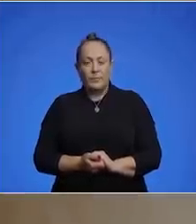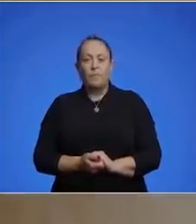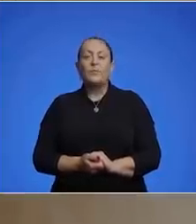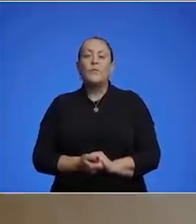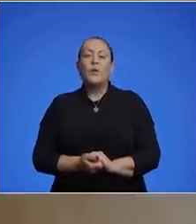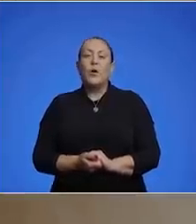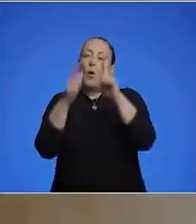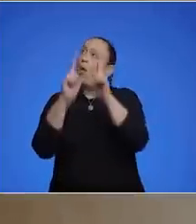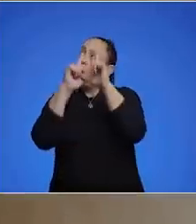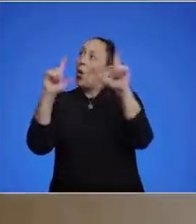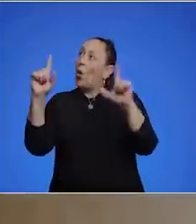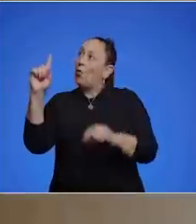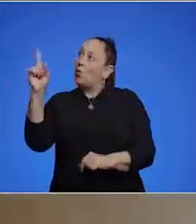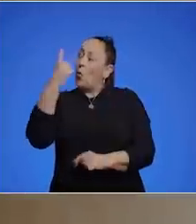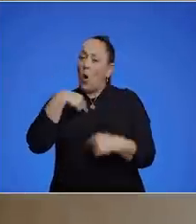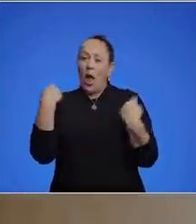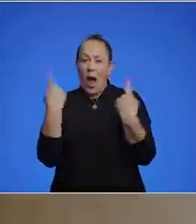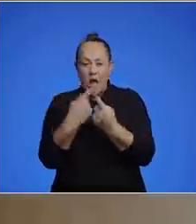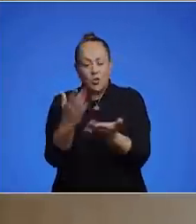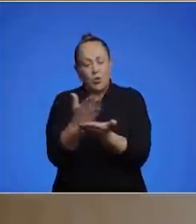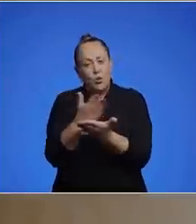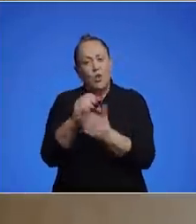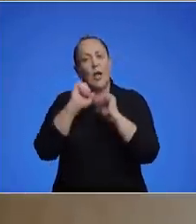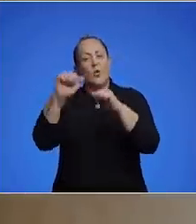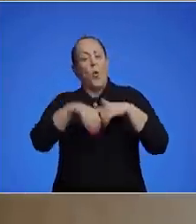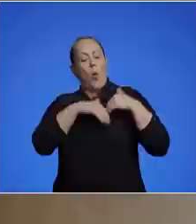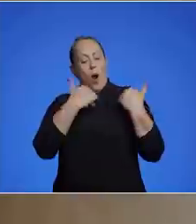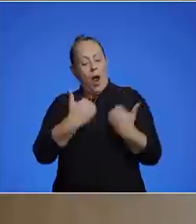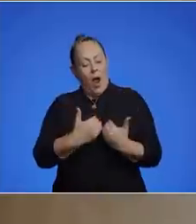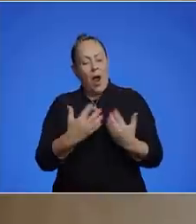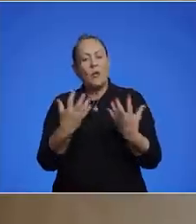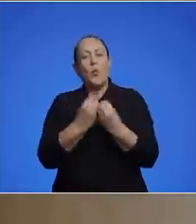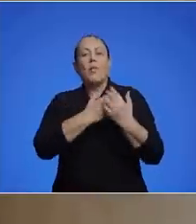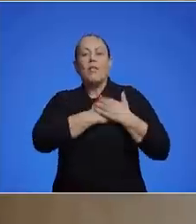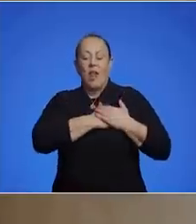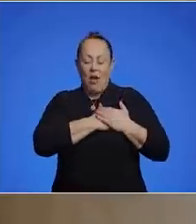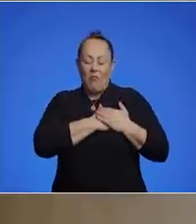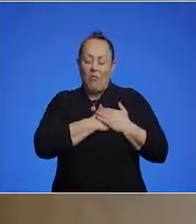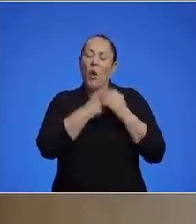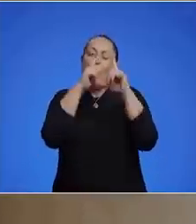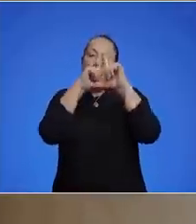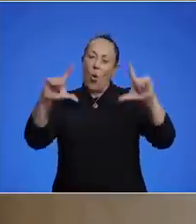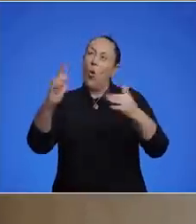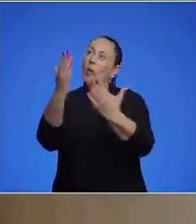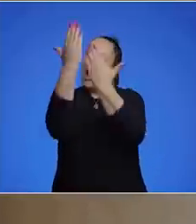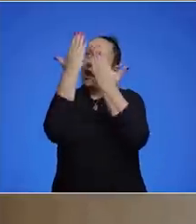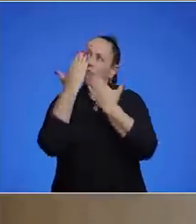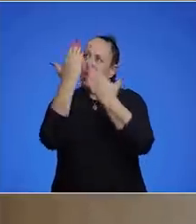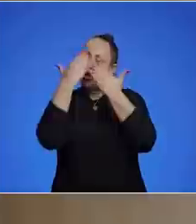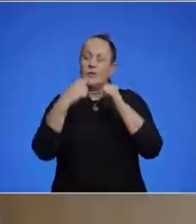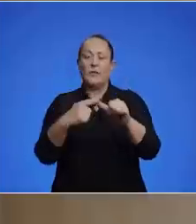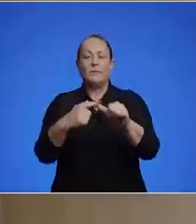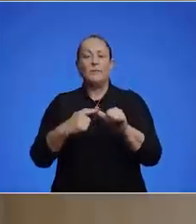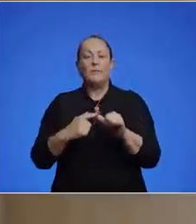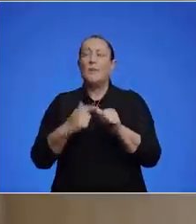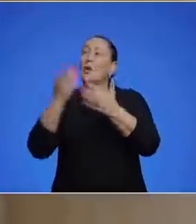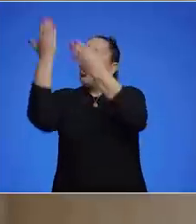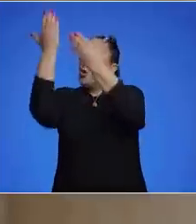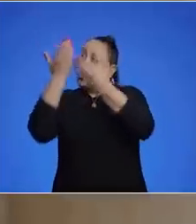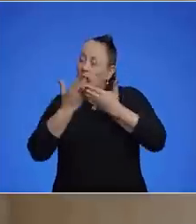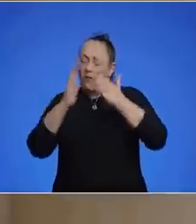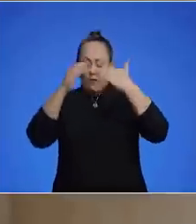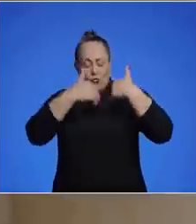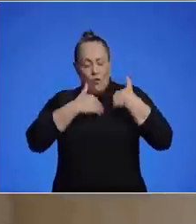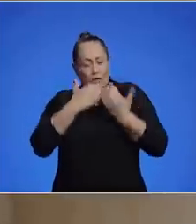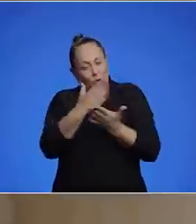Lord, you call us to share your heart of love. Lord, have mercy. Lord, have mercy. You give us the grace to share this